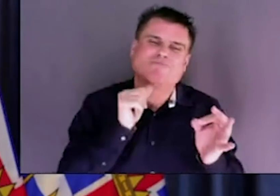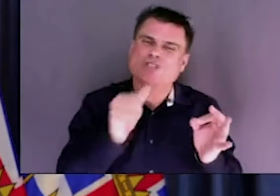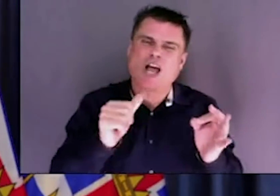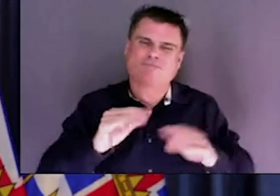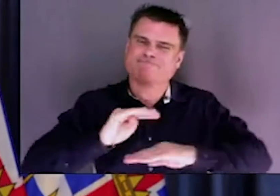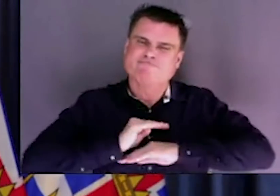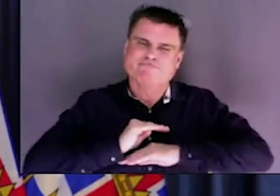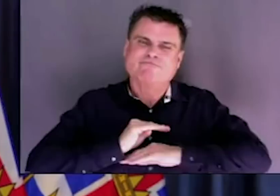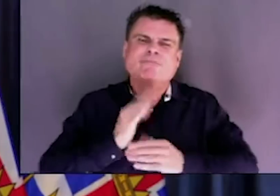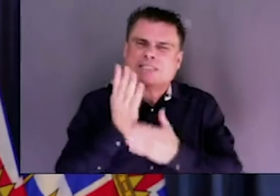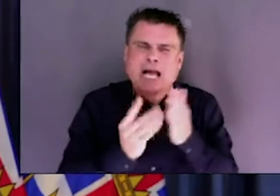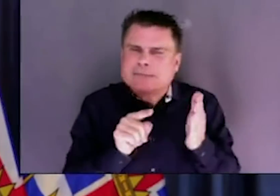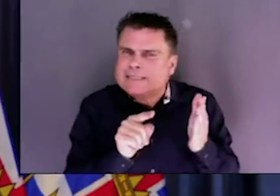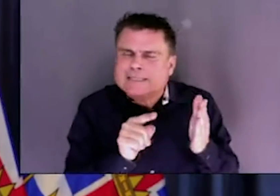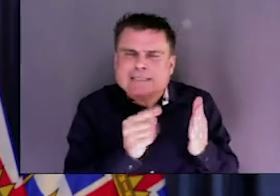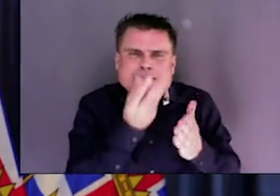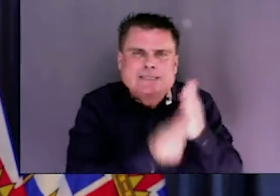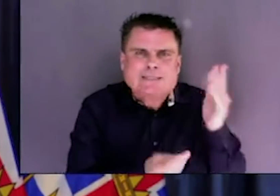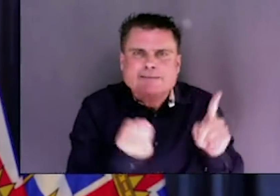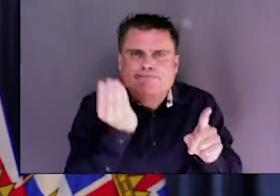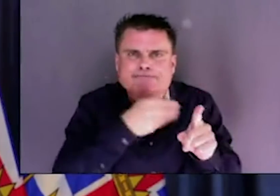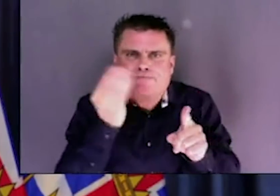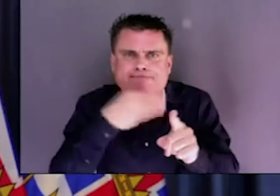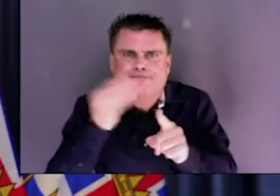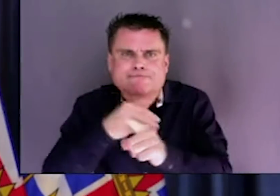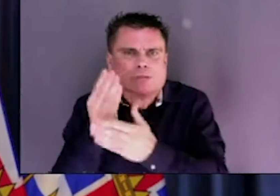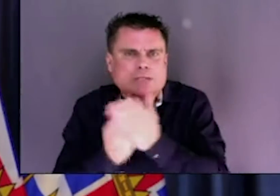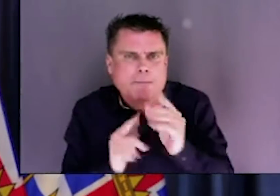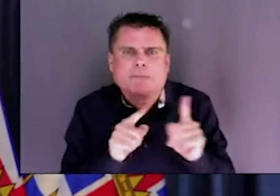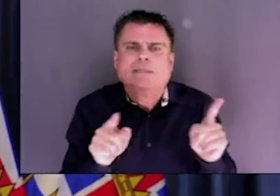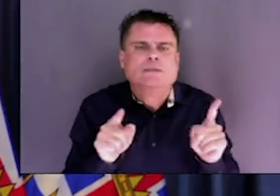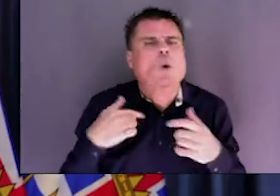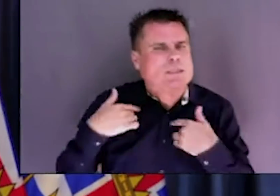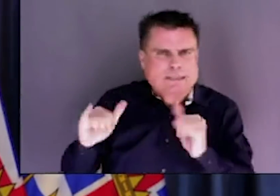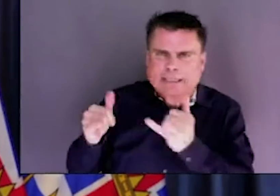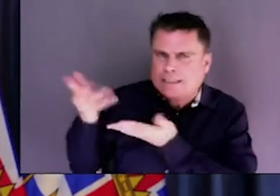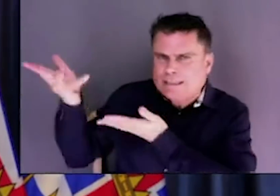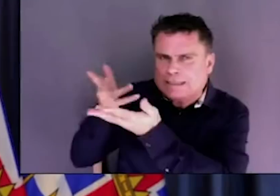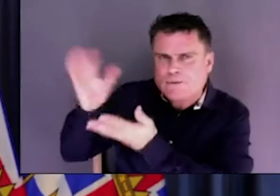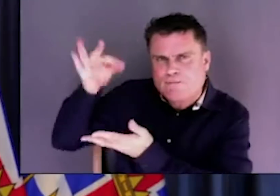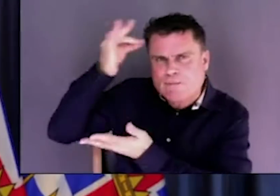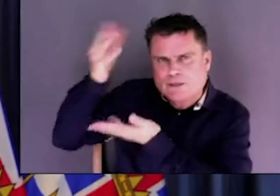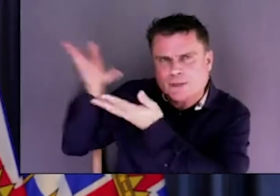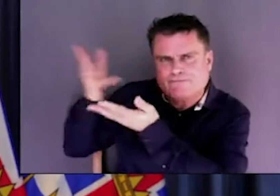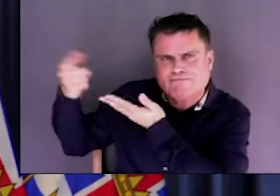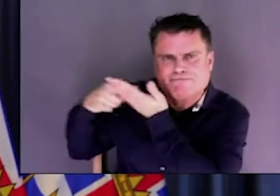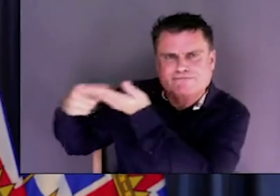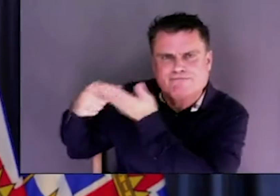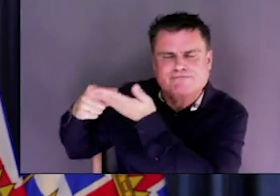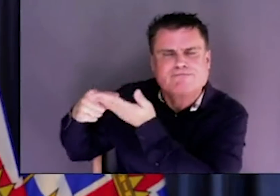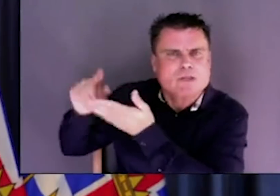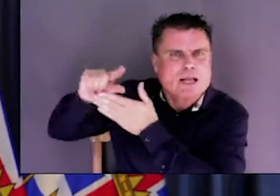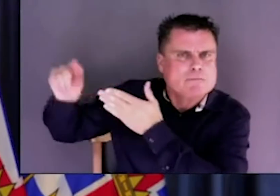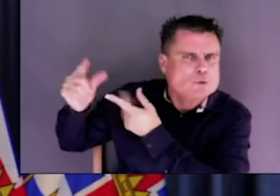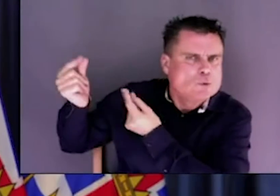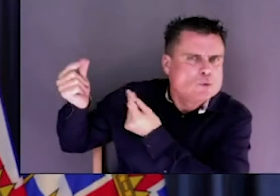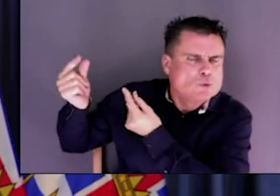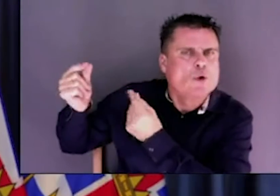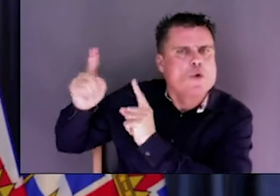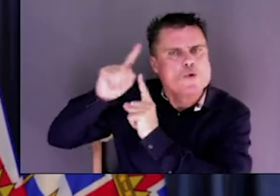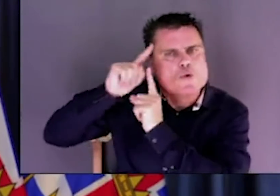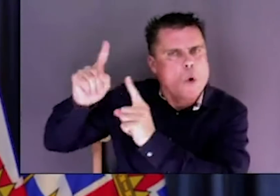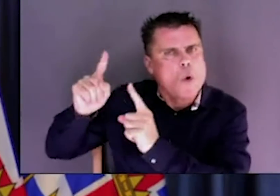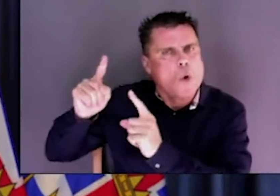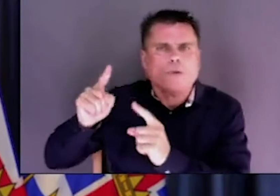want to bring to the federal government so we can work collaboratively with them to make sure that the services that people need are there for them when they need them,